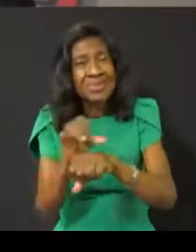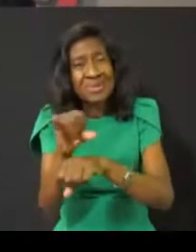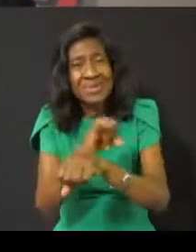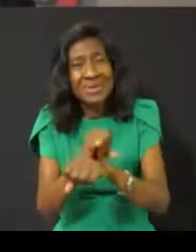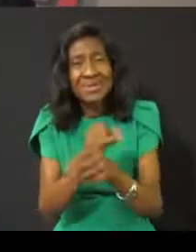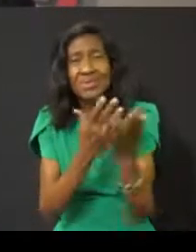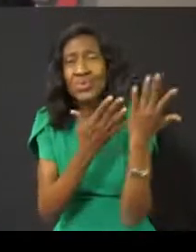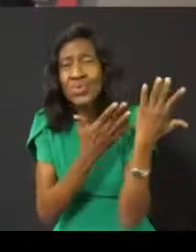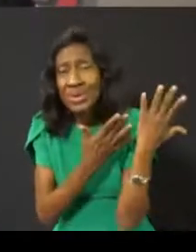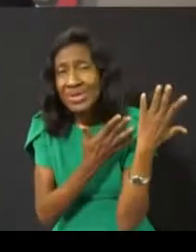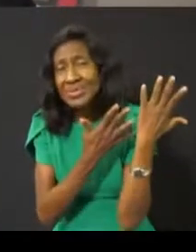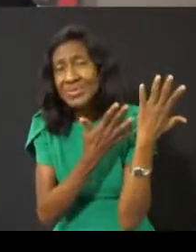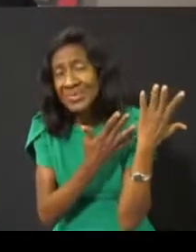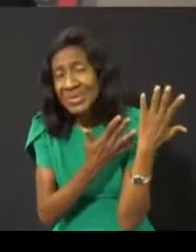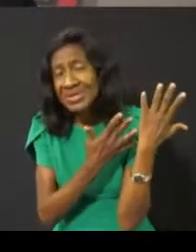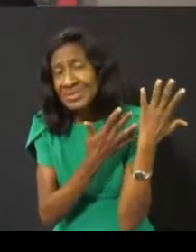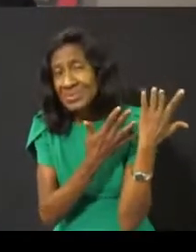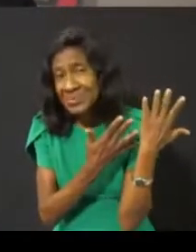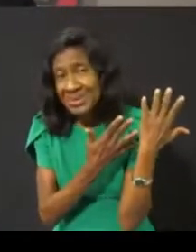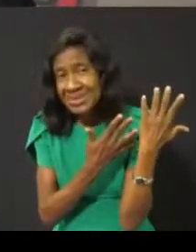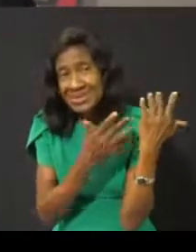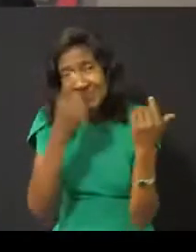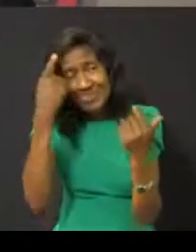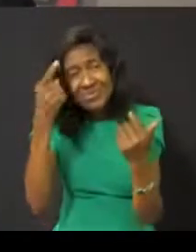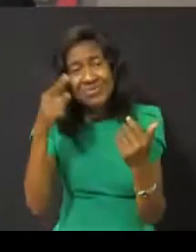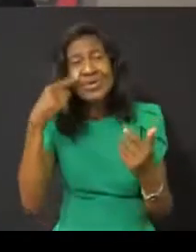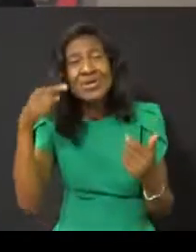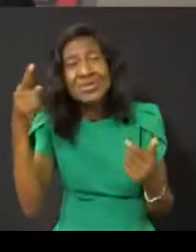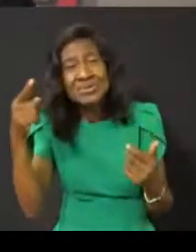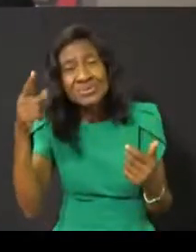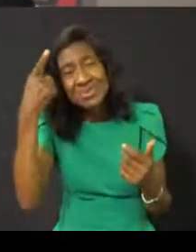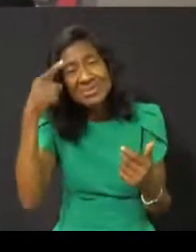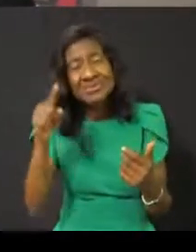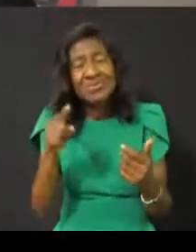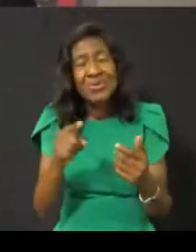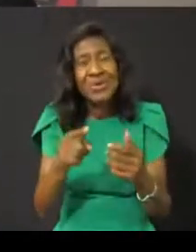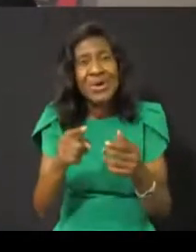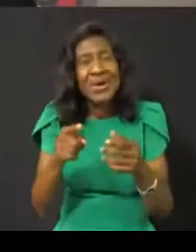been waiting with bated breath for an announcement on the reopening.